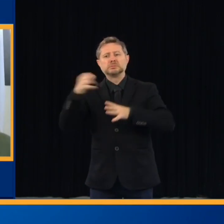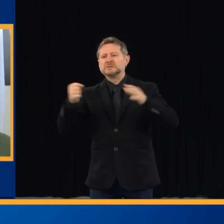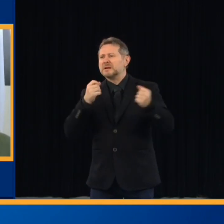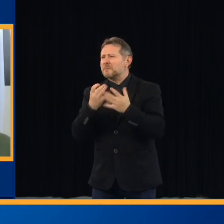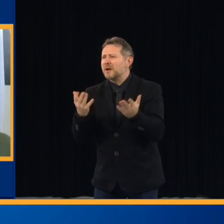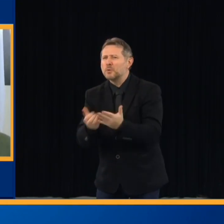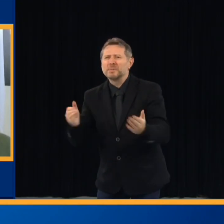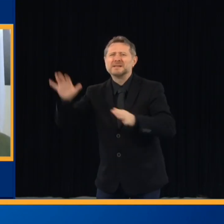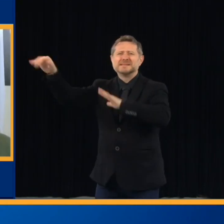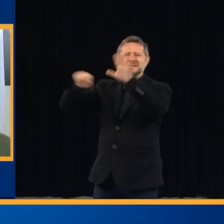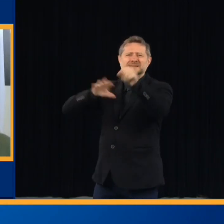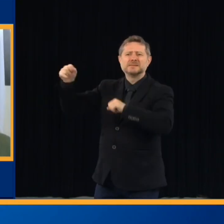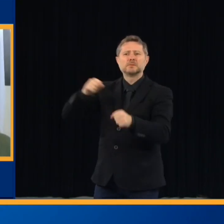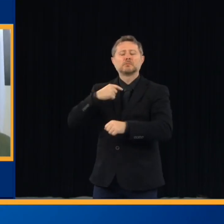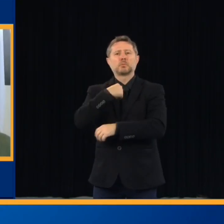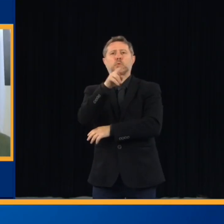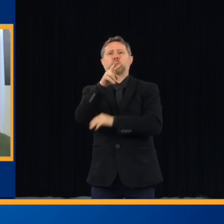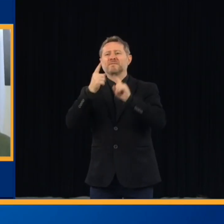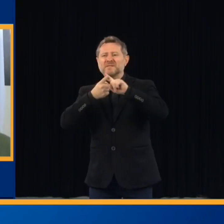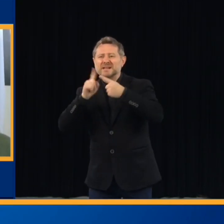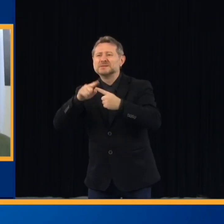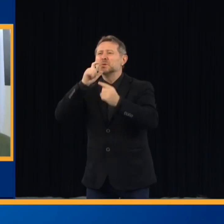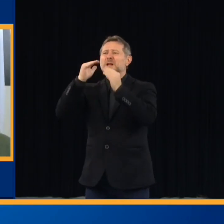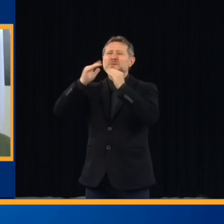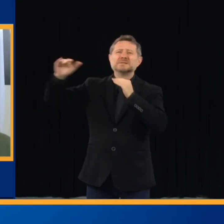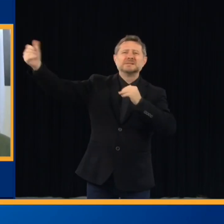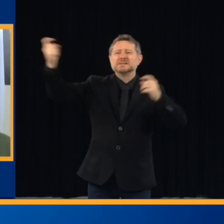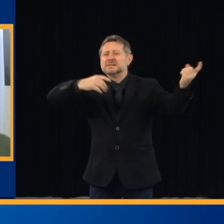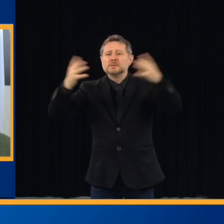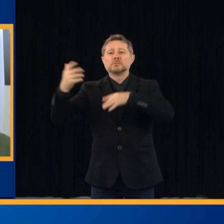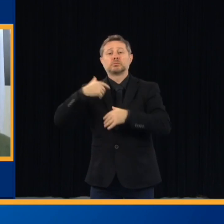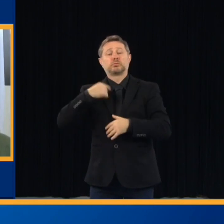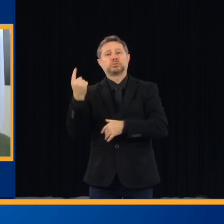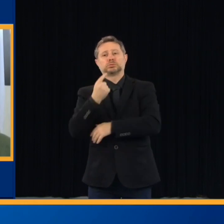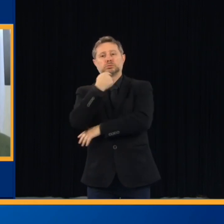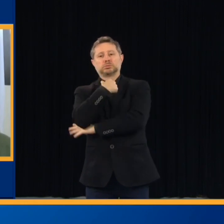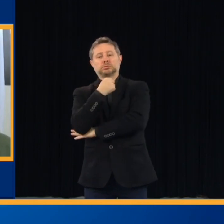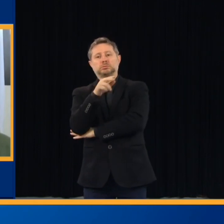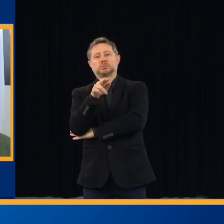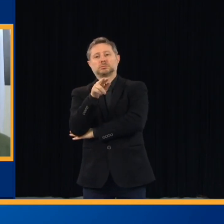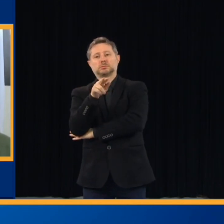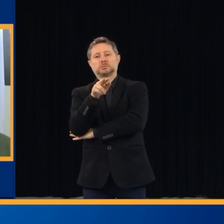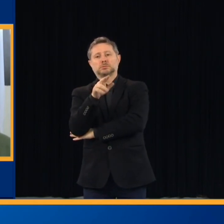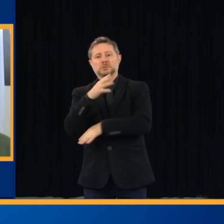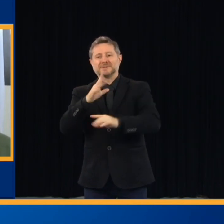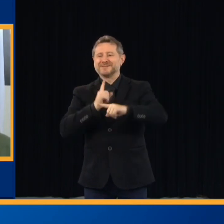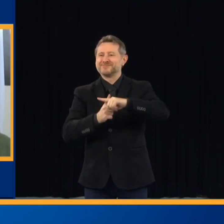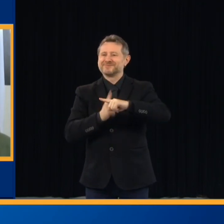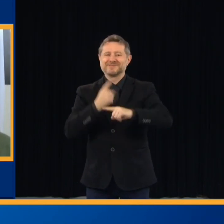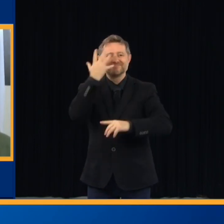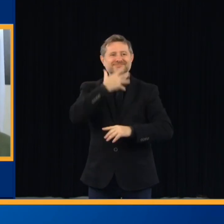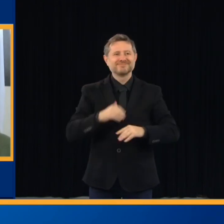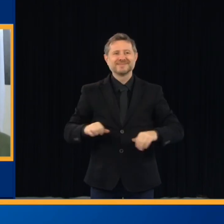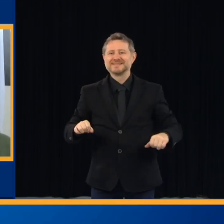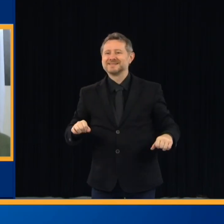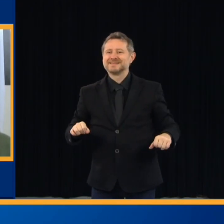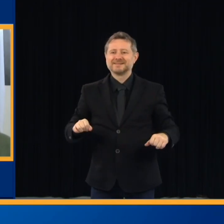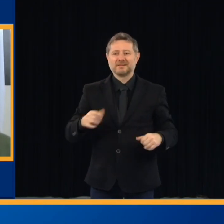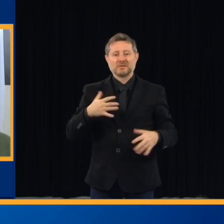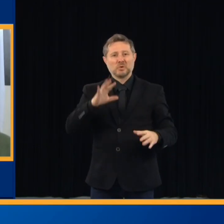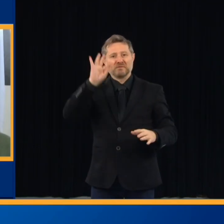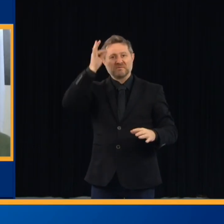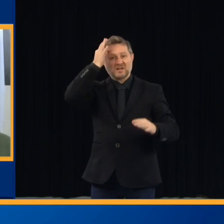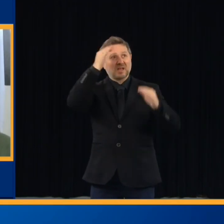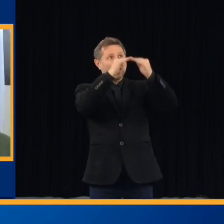And you've done everything you can to stay positive with the federal government. And that is so important right now.